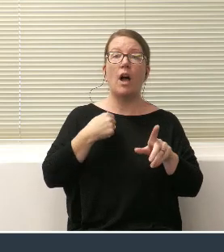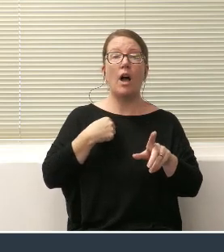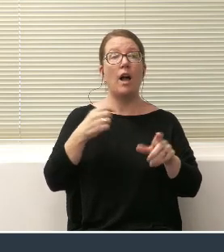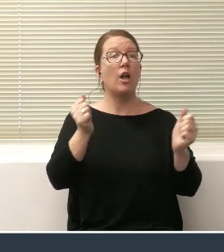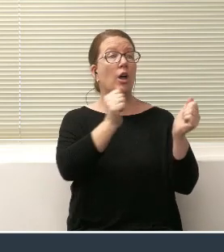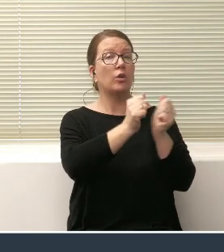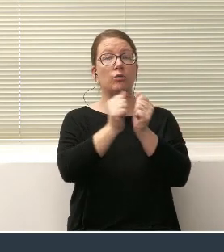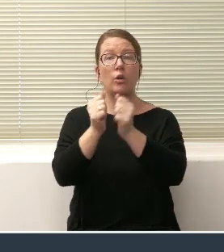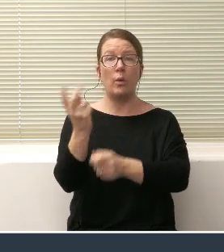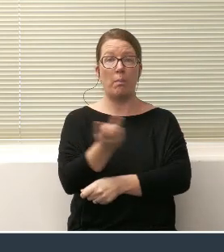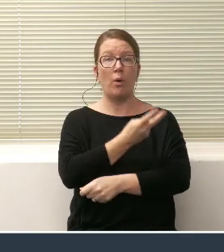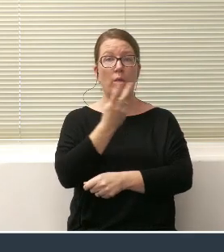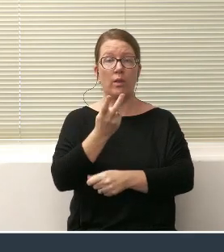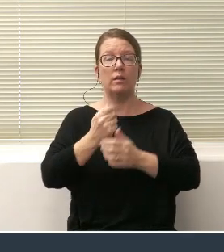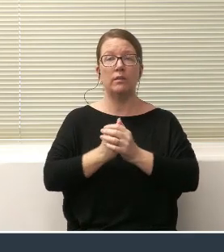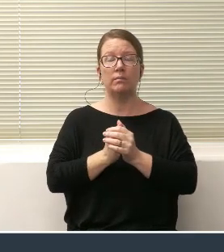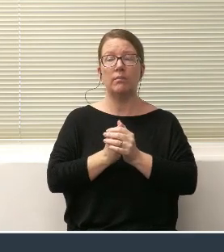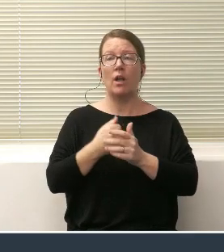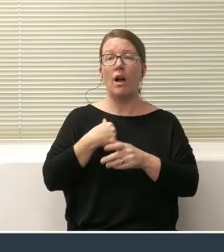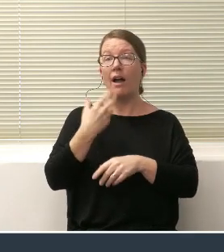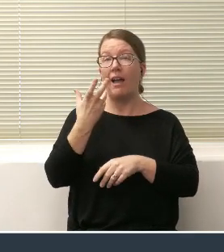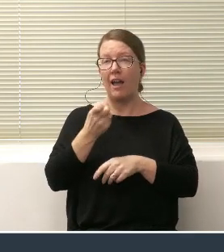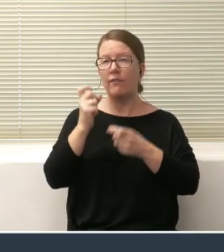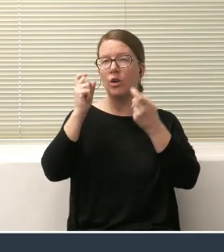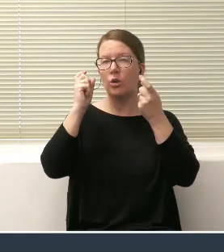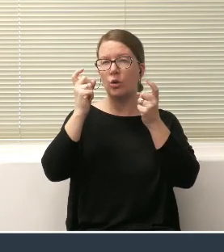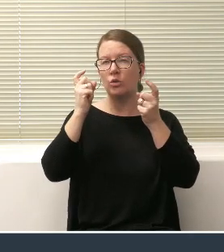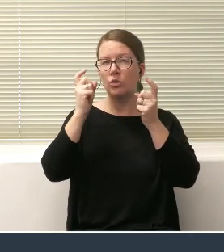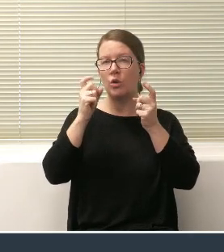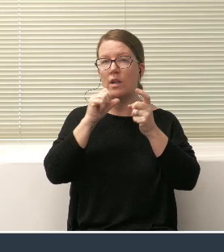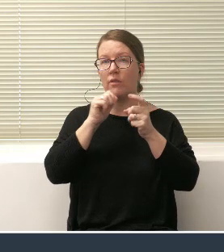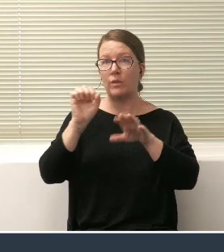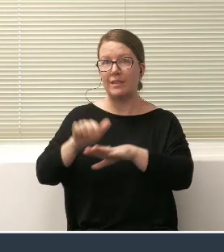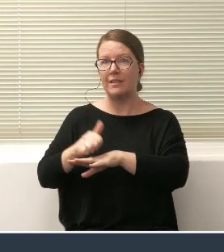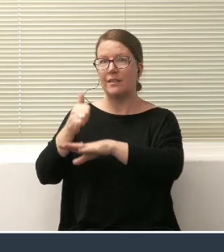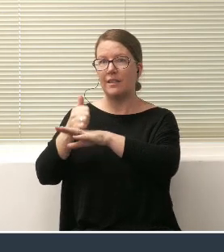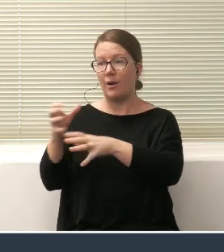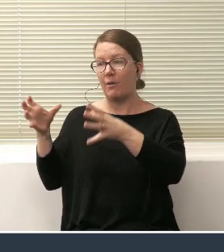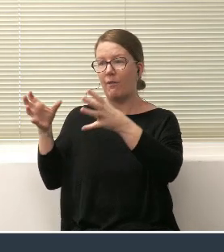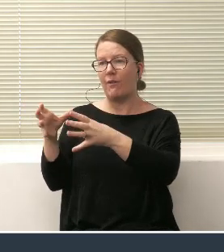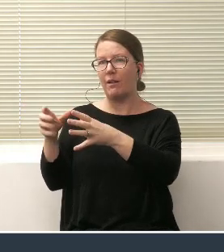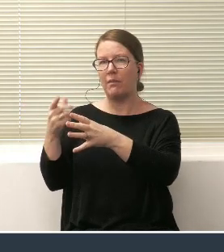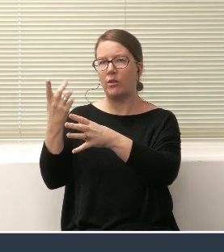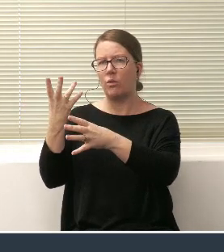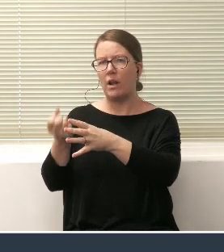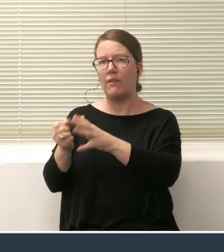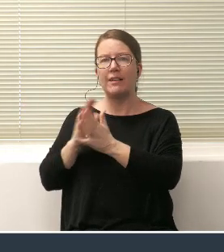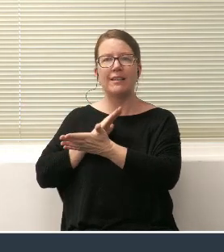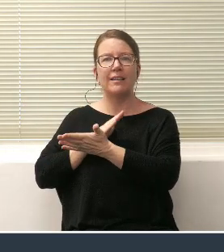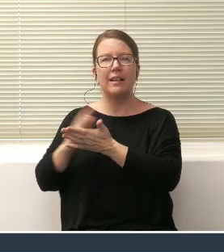with both of you. I too have concerns about establishing a fund without clear principles or